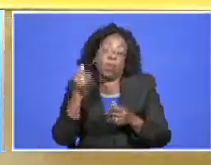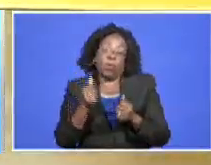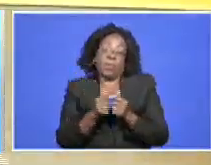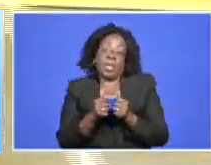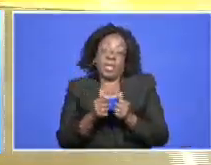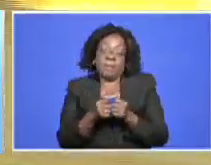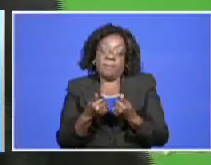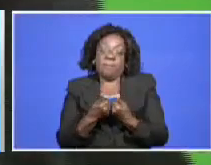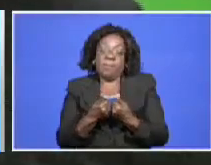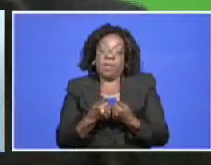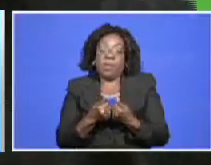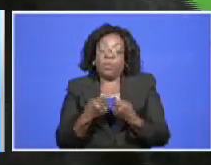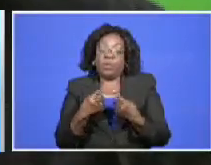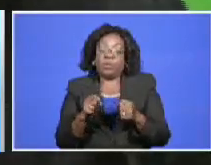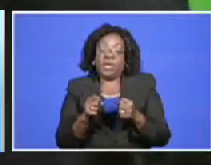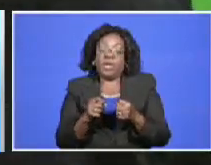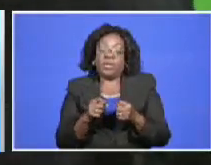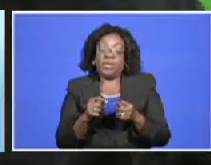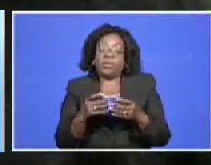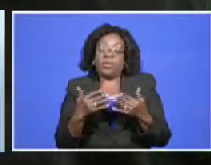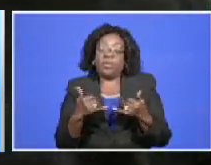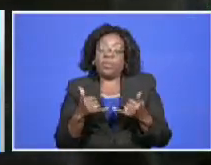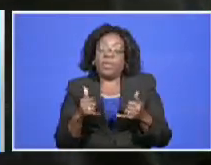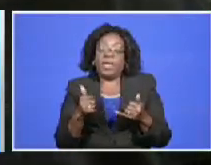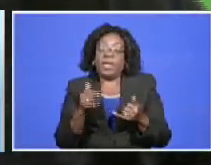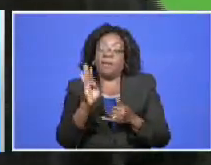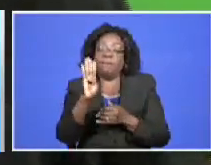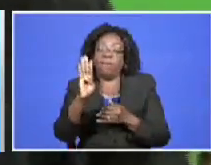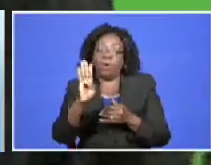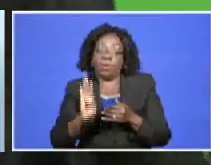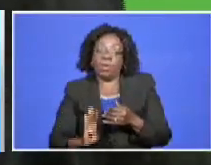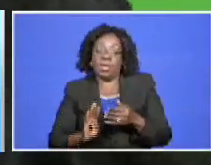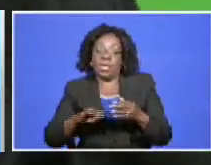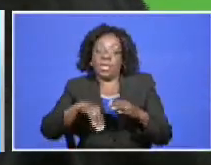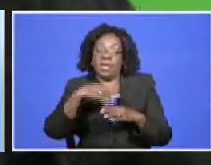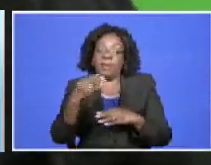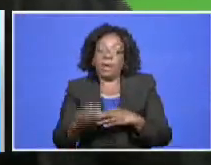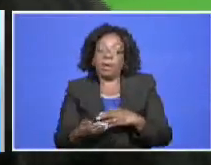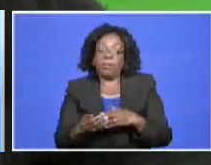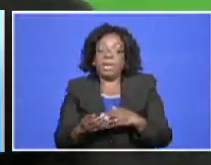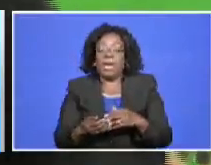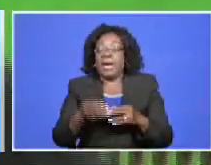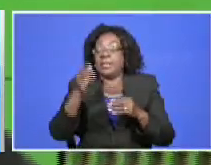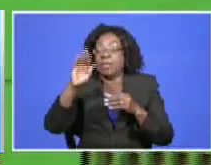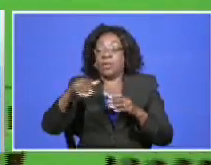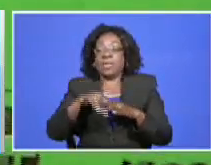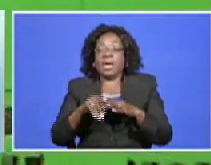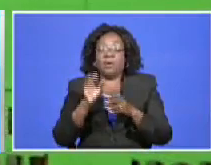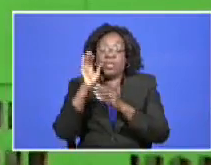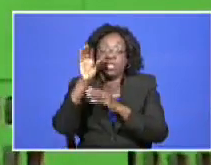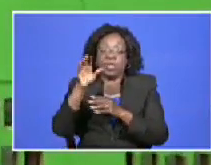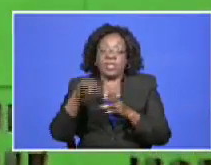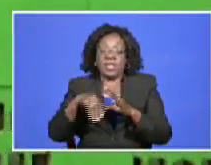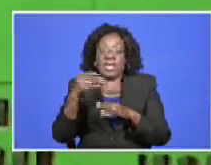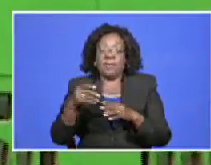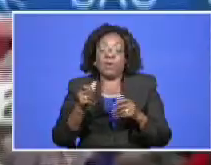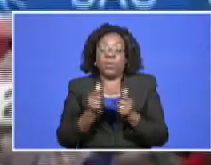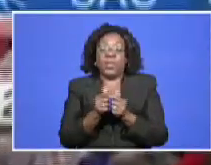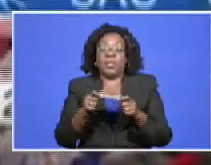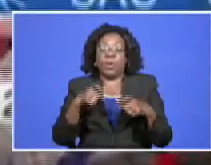of played a little bit too much in the fourth quarter, but they came out, they knocked down shots and came out with the